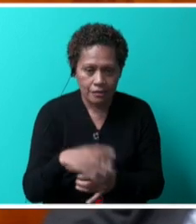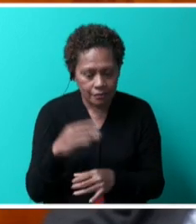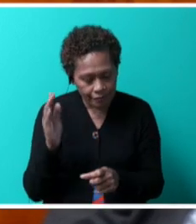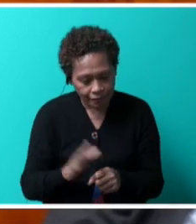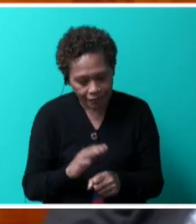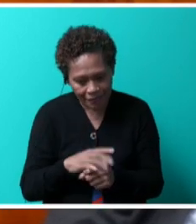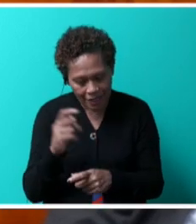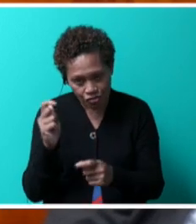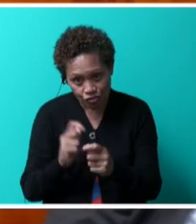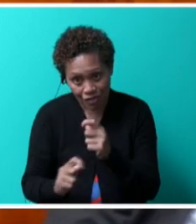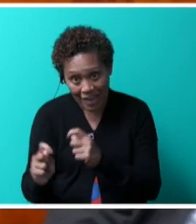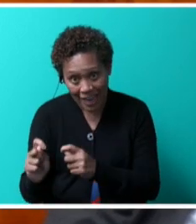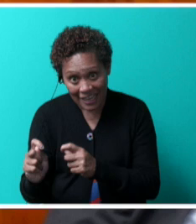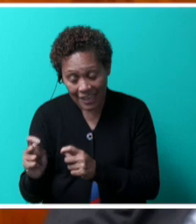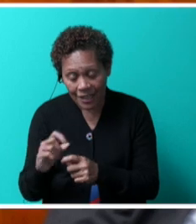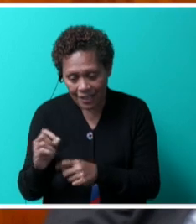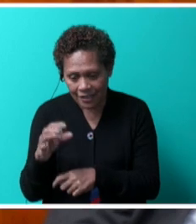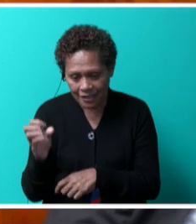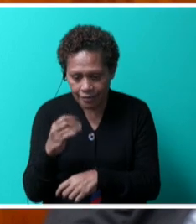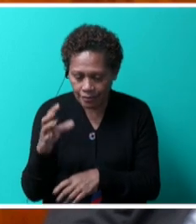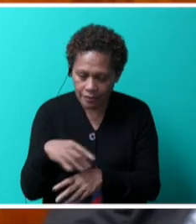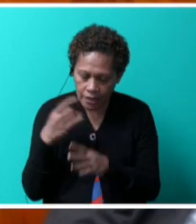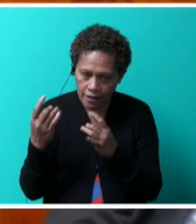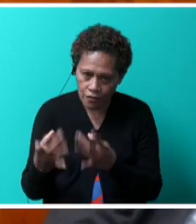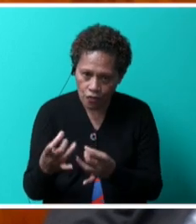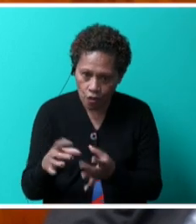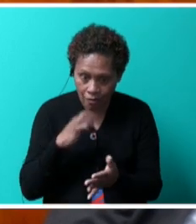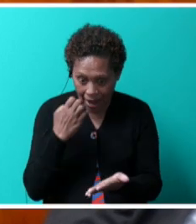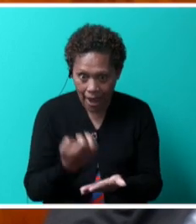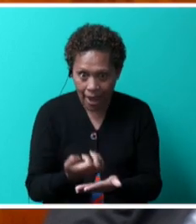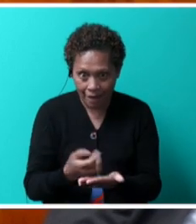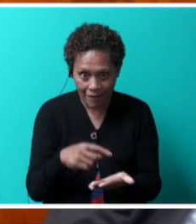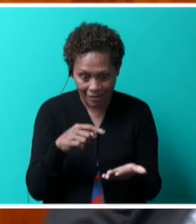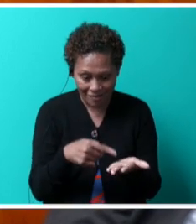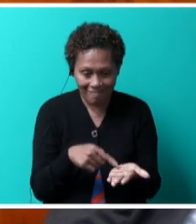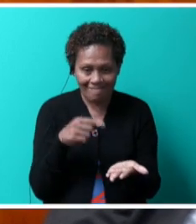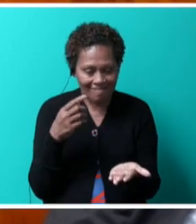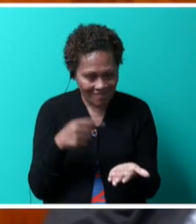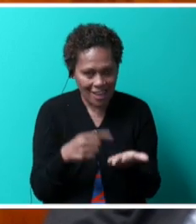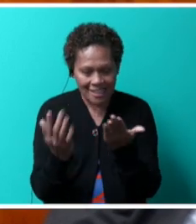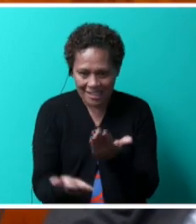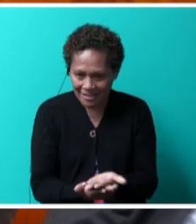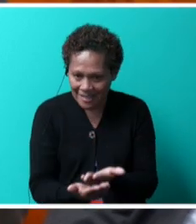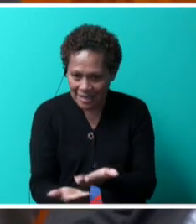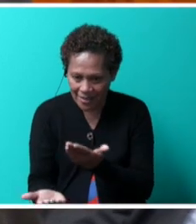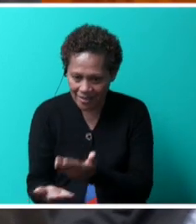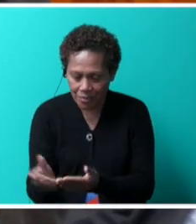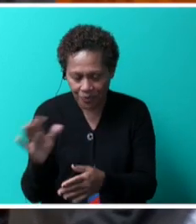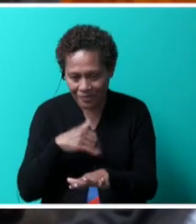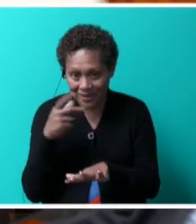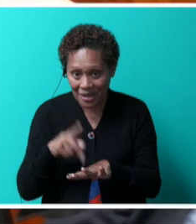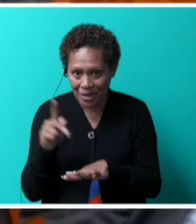transition is strategically informed and evidence-based, with findings to be submitted to Cabinet through the